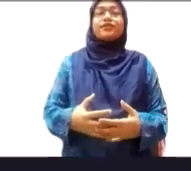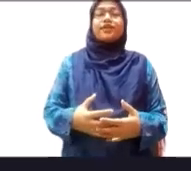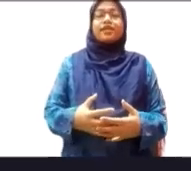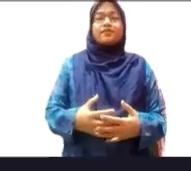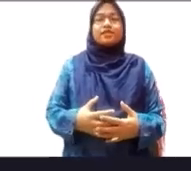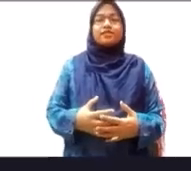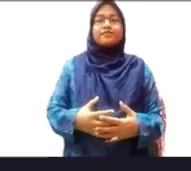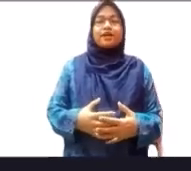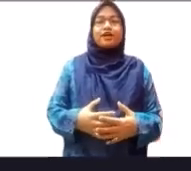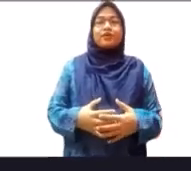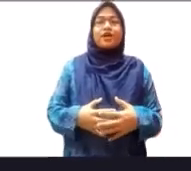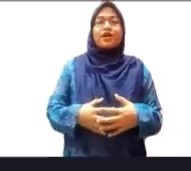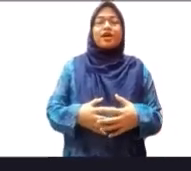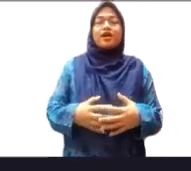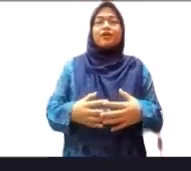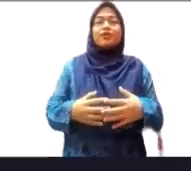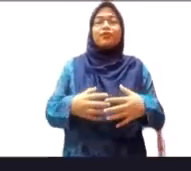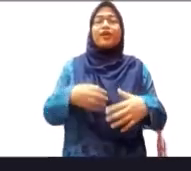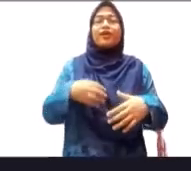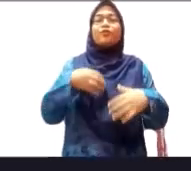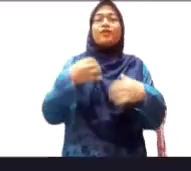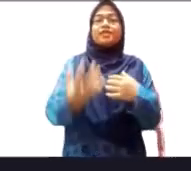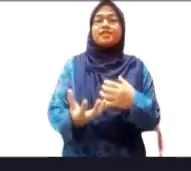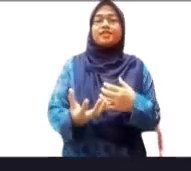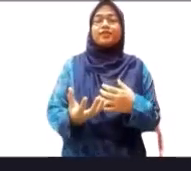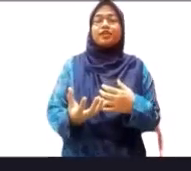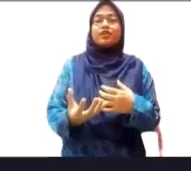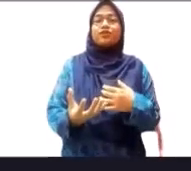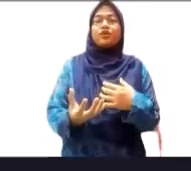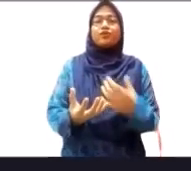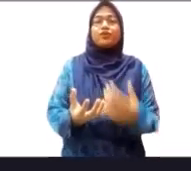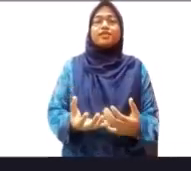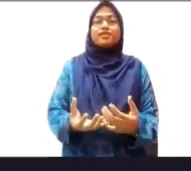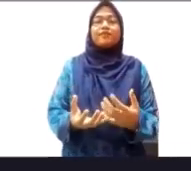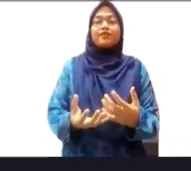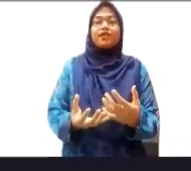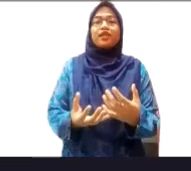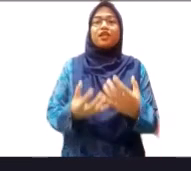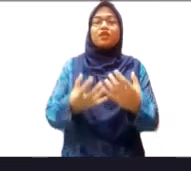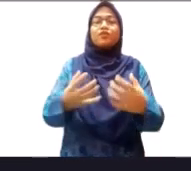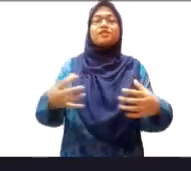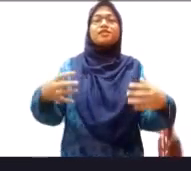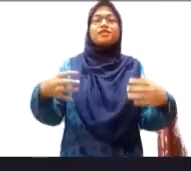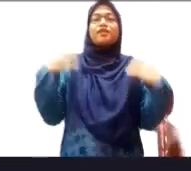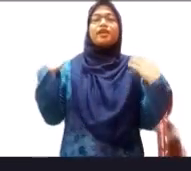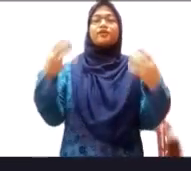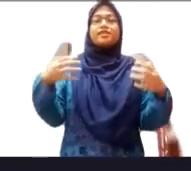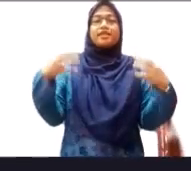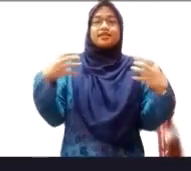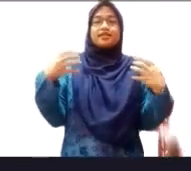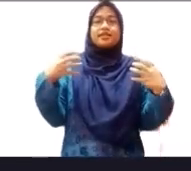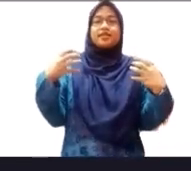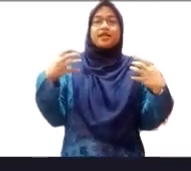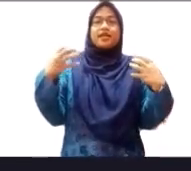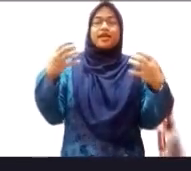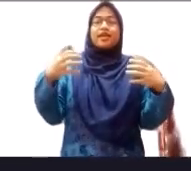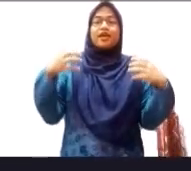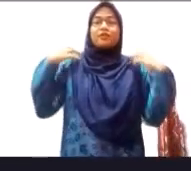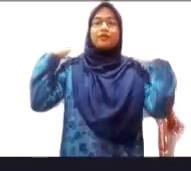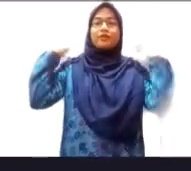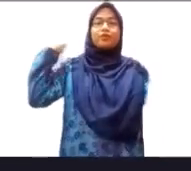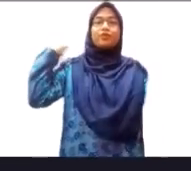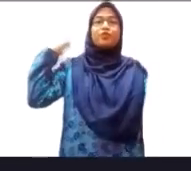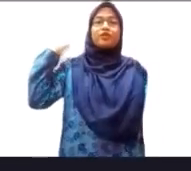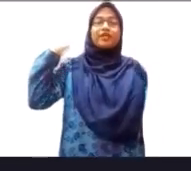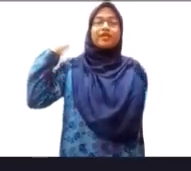this theory explains about how when we see something new or we see something, it will stimulate our senses and